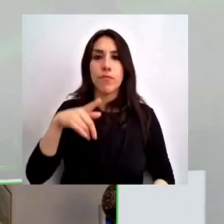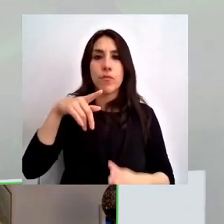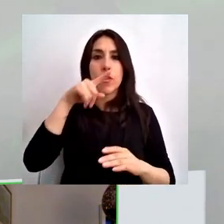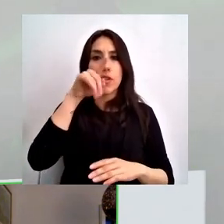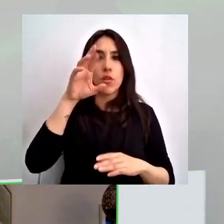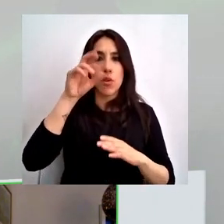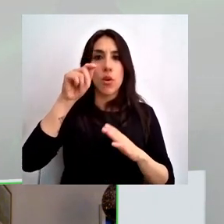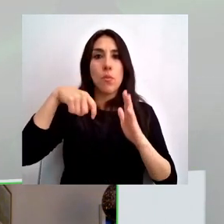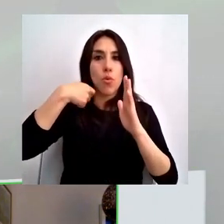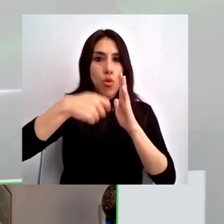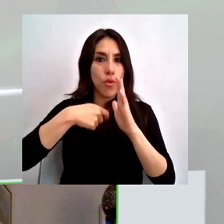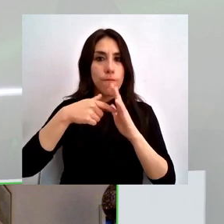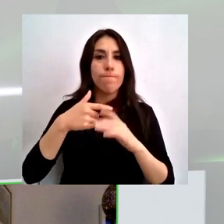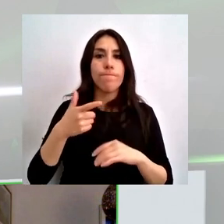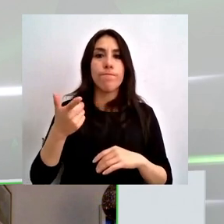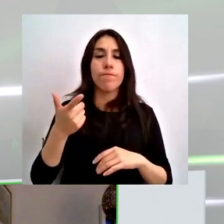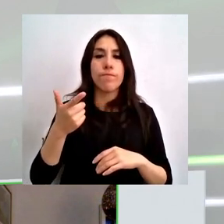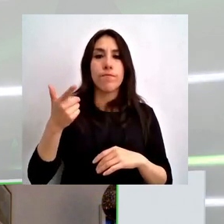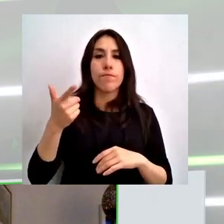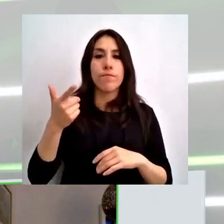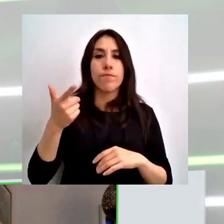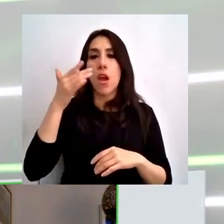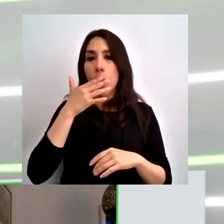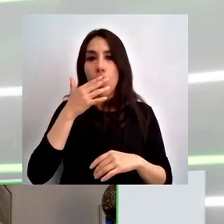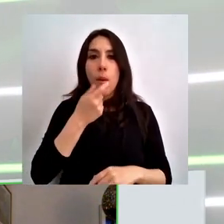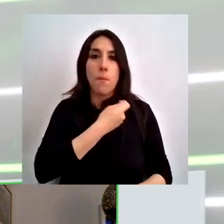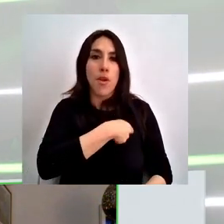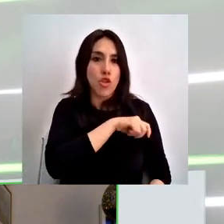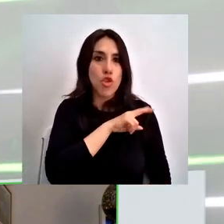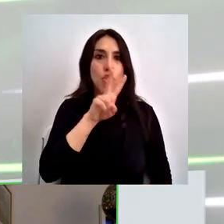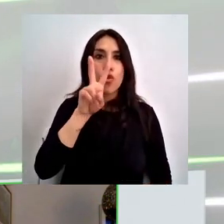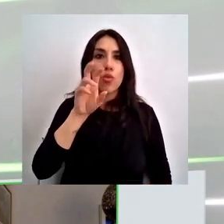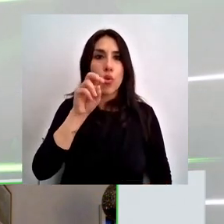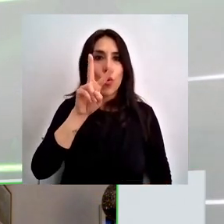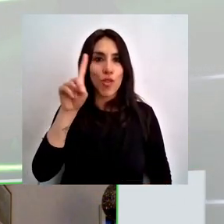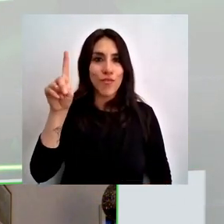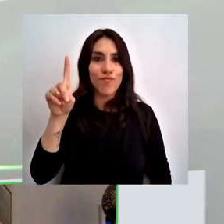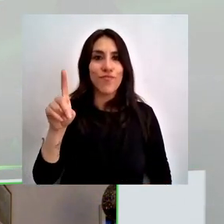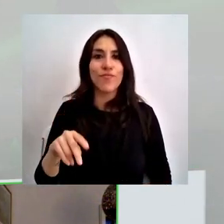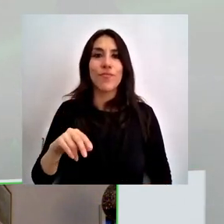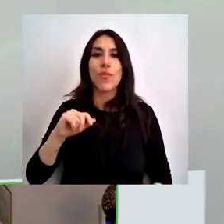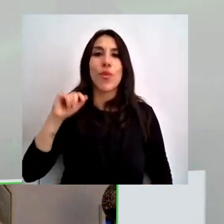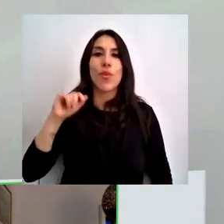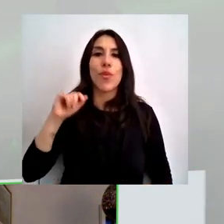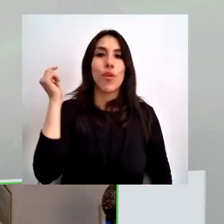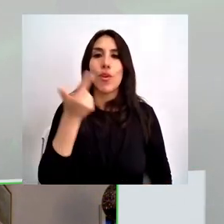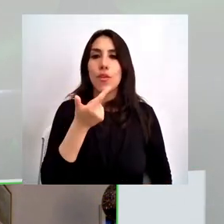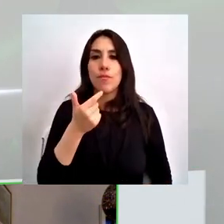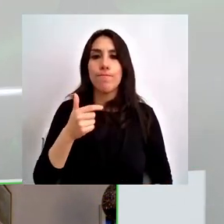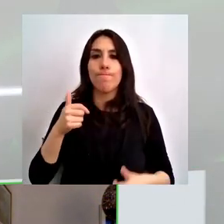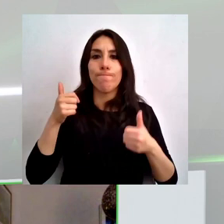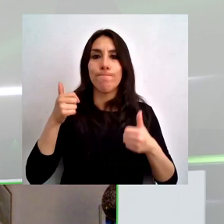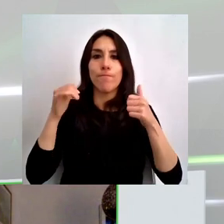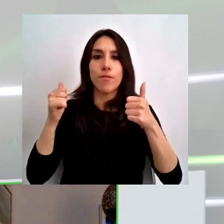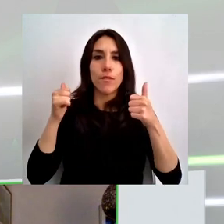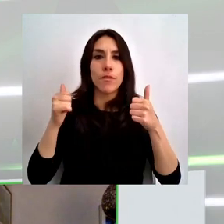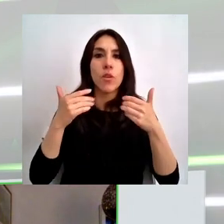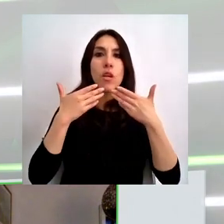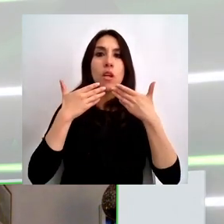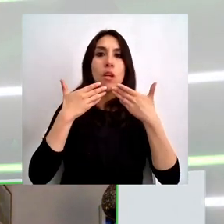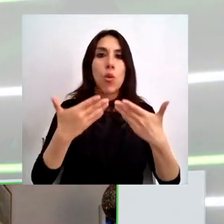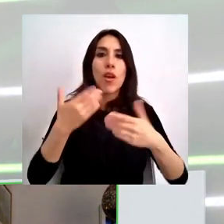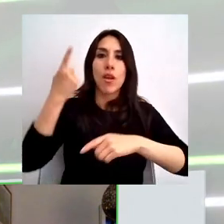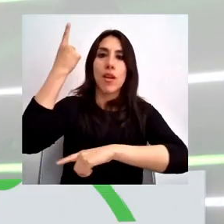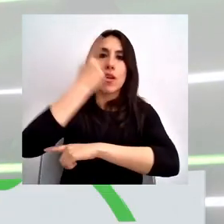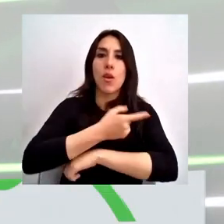Project Conference for Latin America and the Spanish-speaking world. We wish you every success, all the